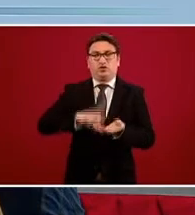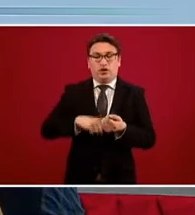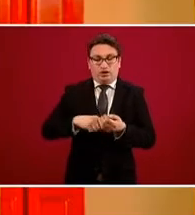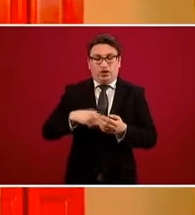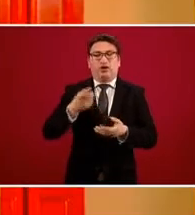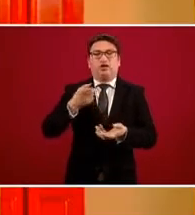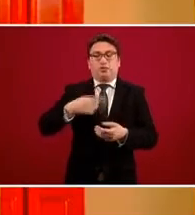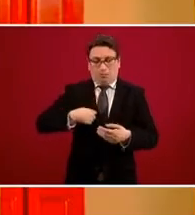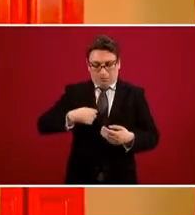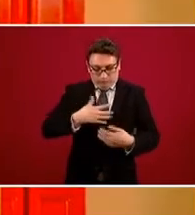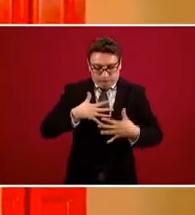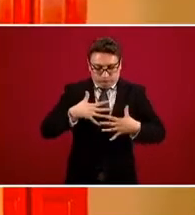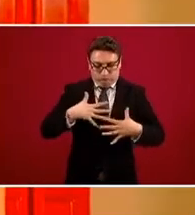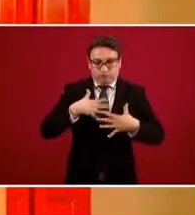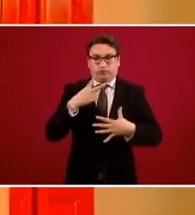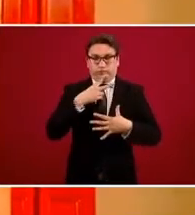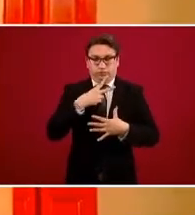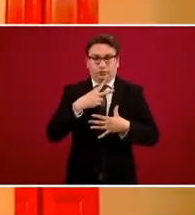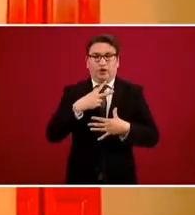basins.